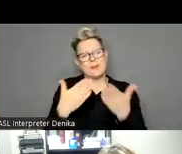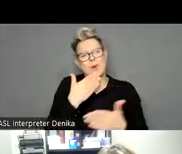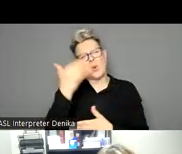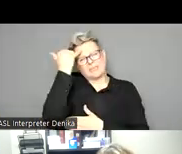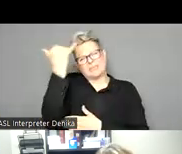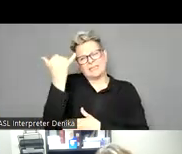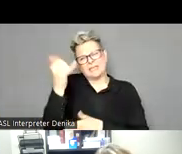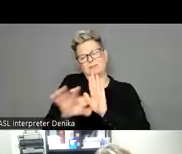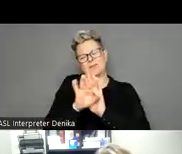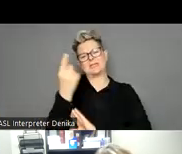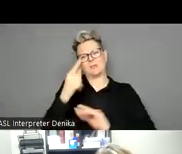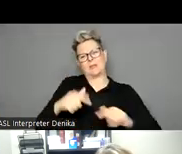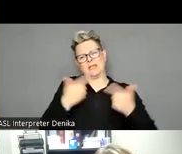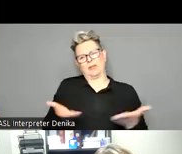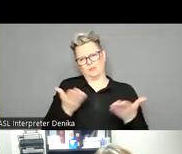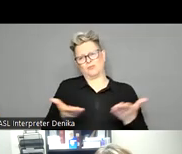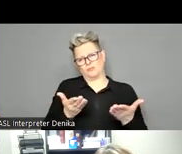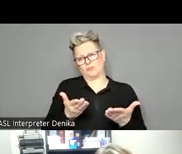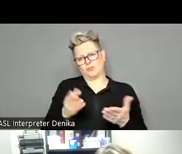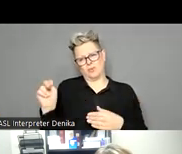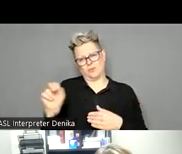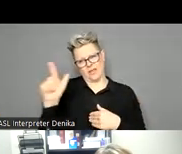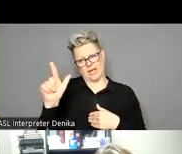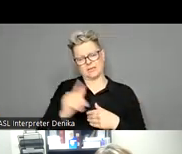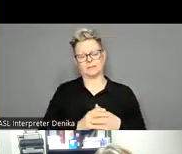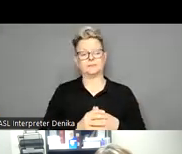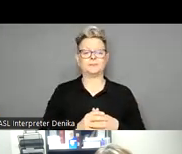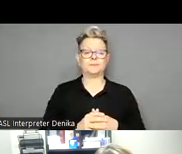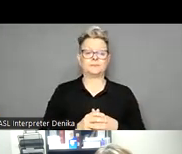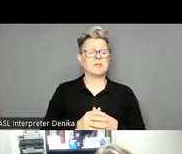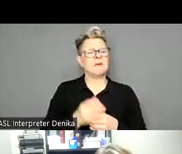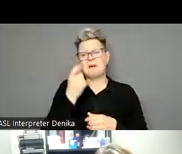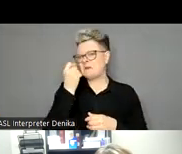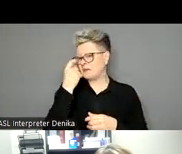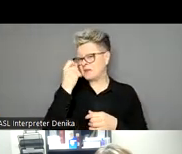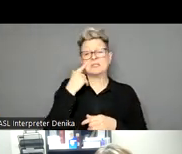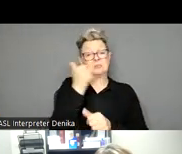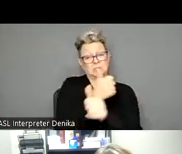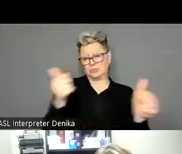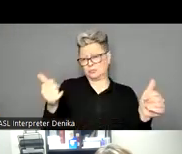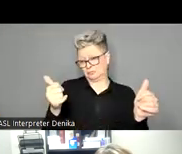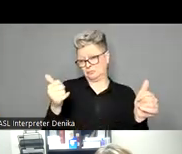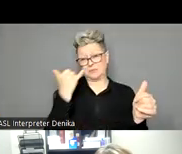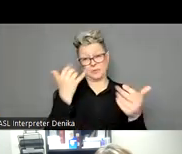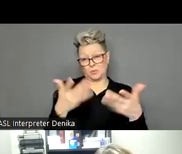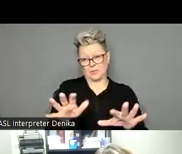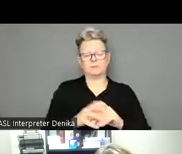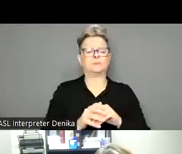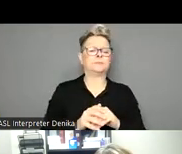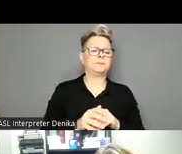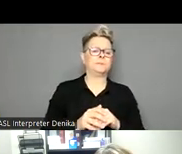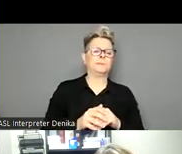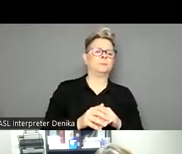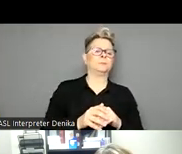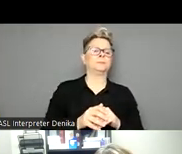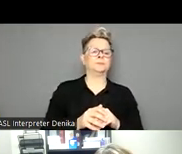consider choosing an executor who lives in the province, but of course it's completely up to you. You might want to consider